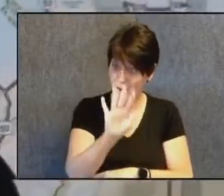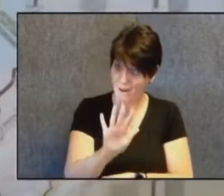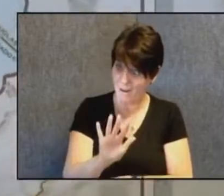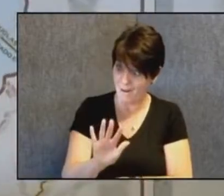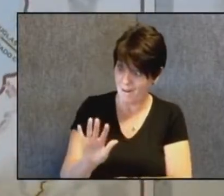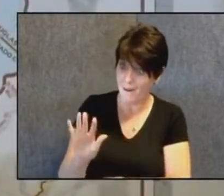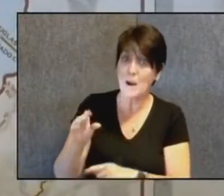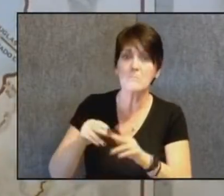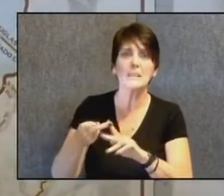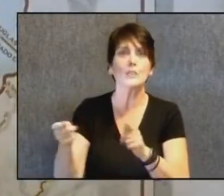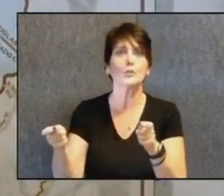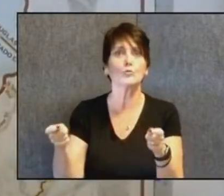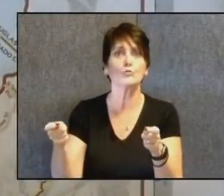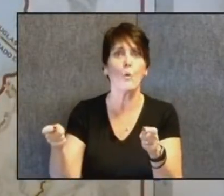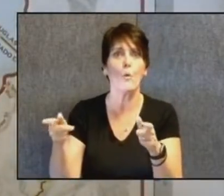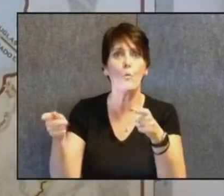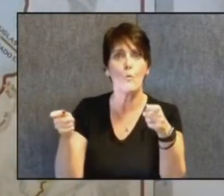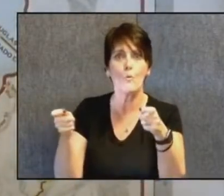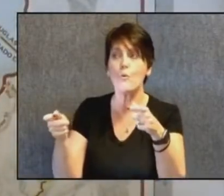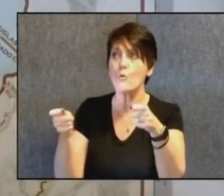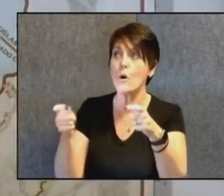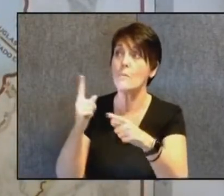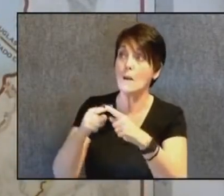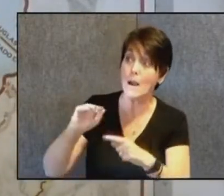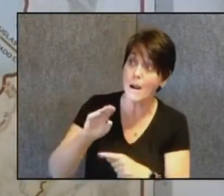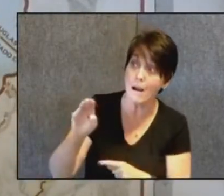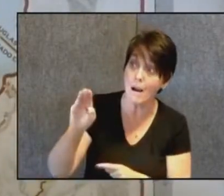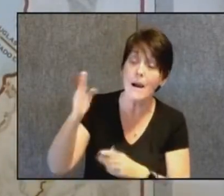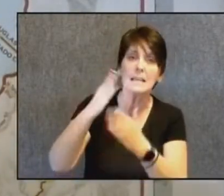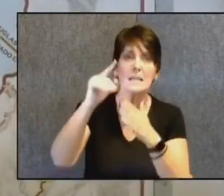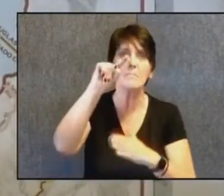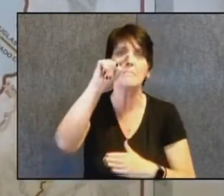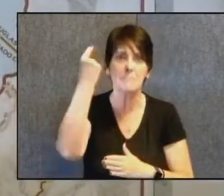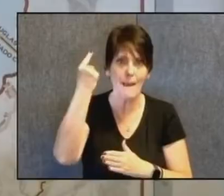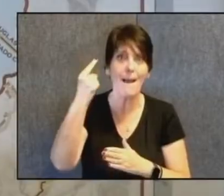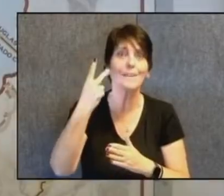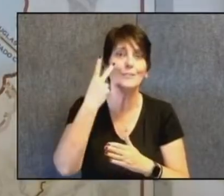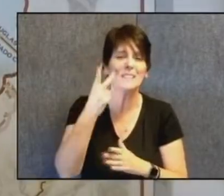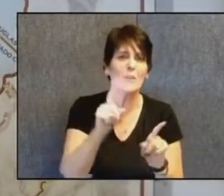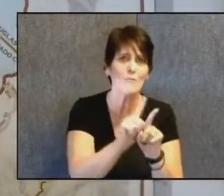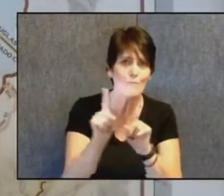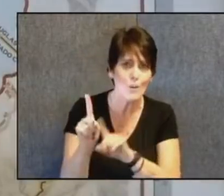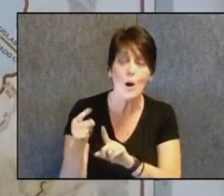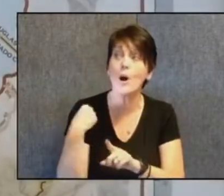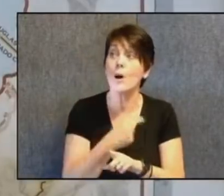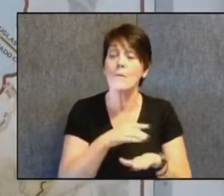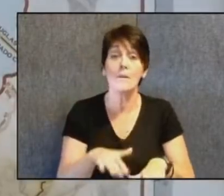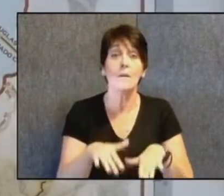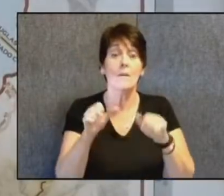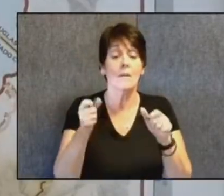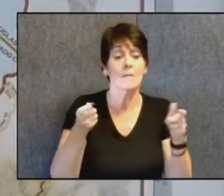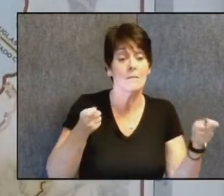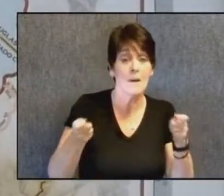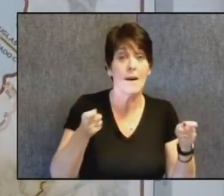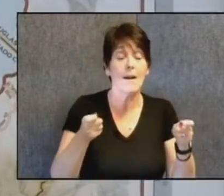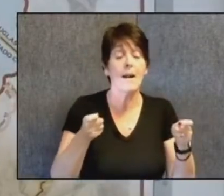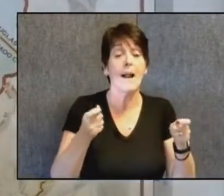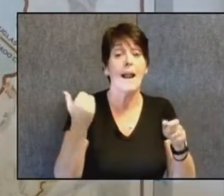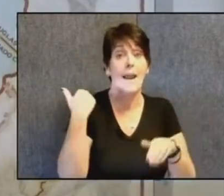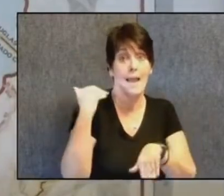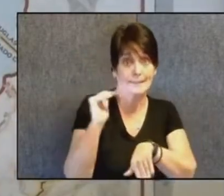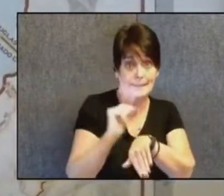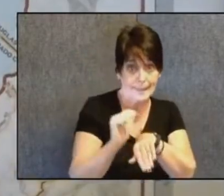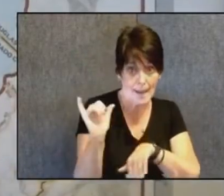a patrol status, along with the piece of black that's been shown in here. We conducted firing operations last